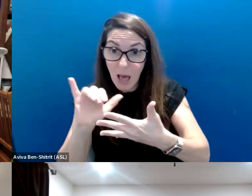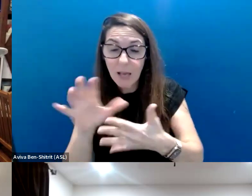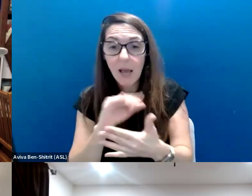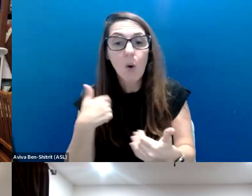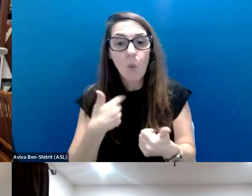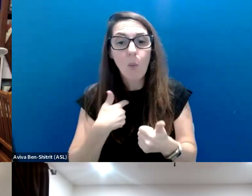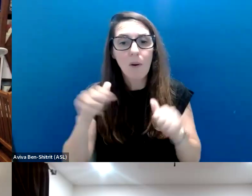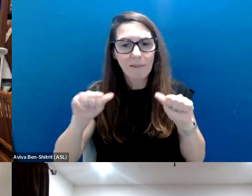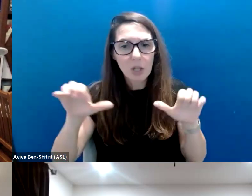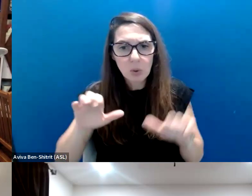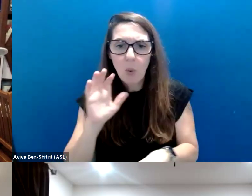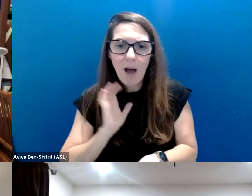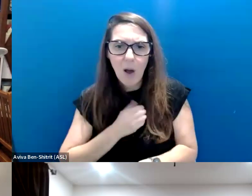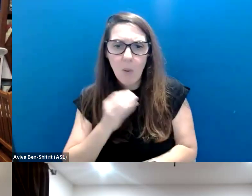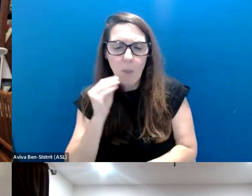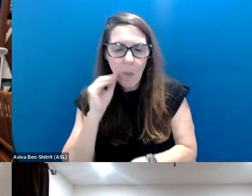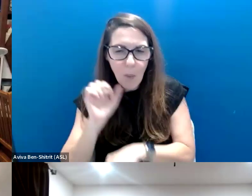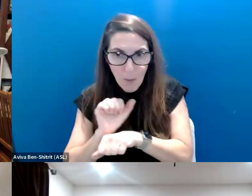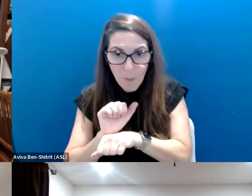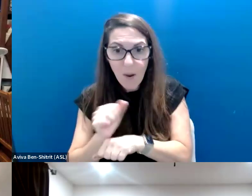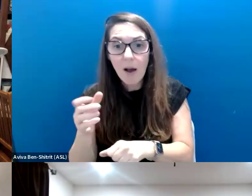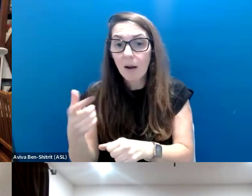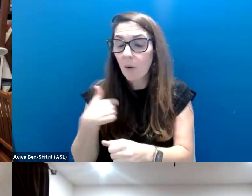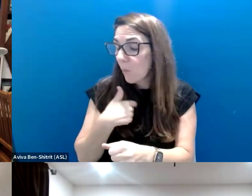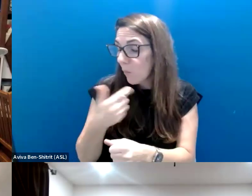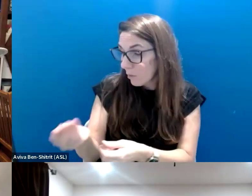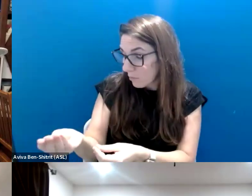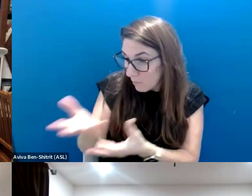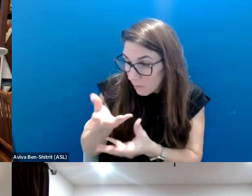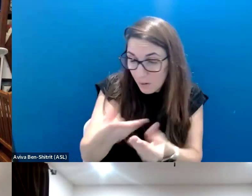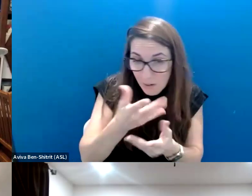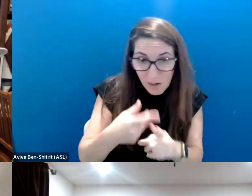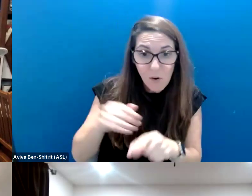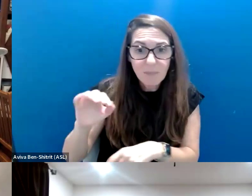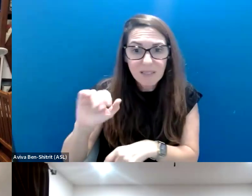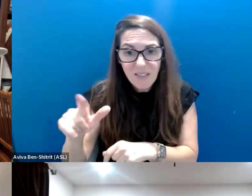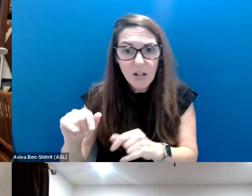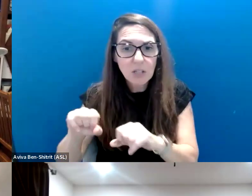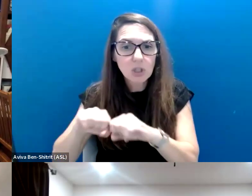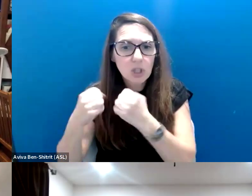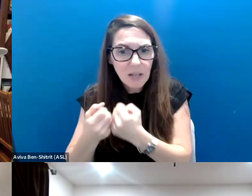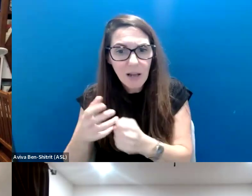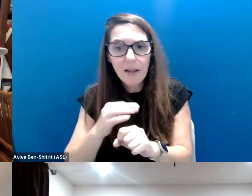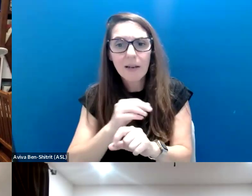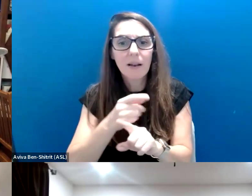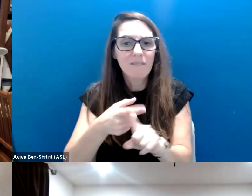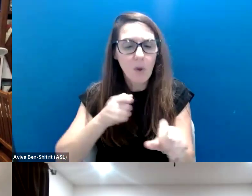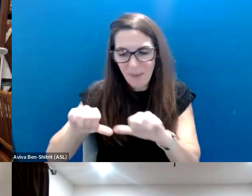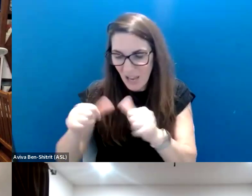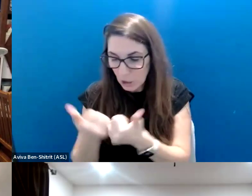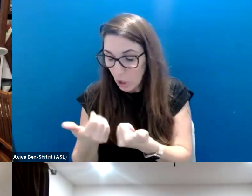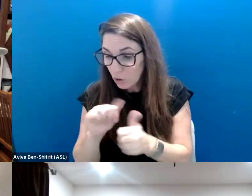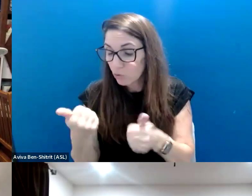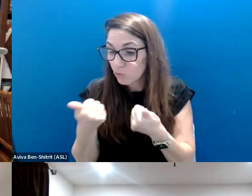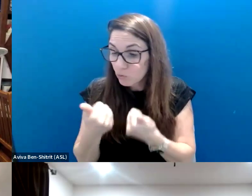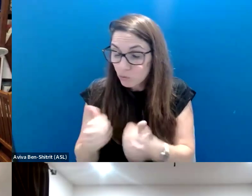the bottom up signal from civil society, from us, in the agencies, and do our best with that framing to